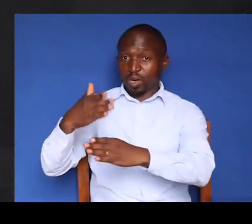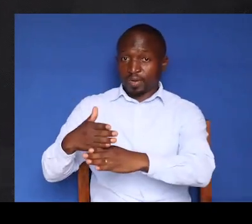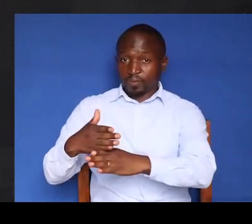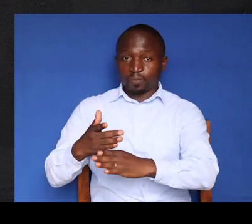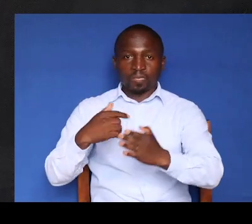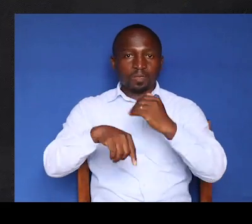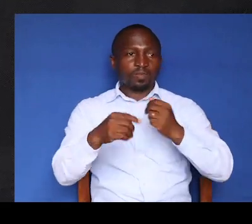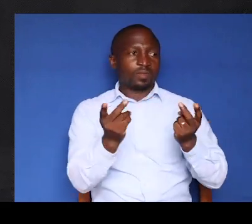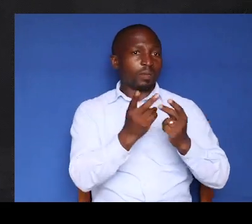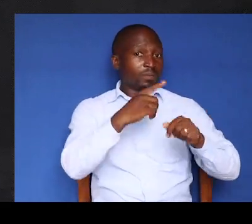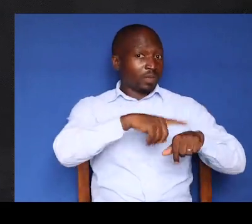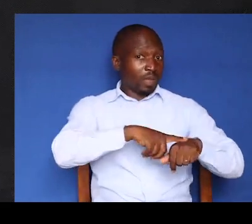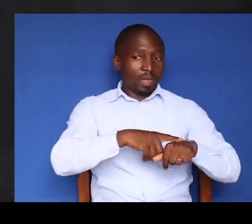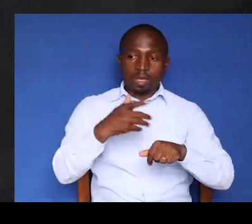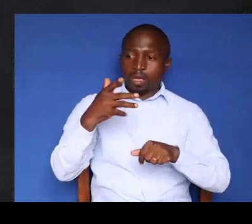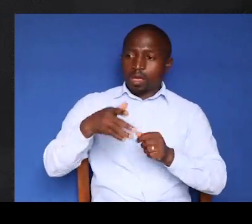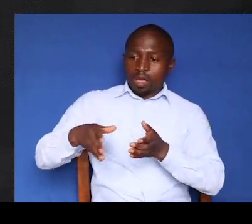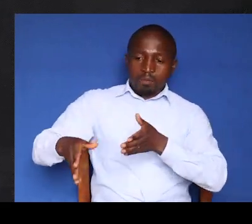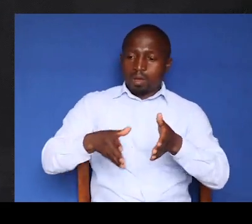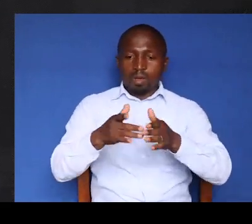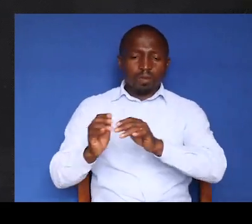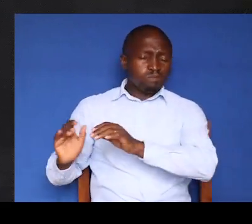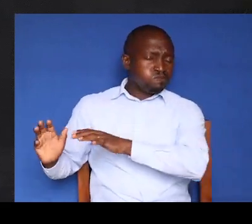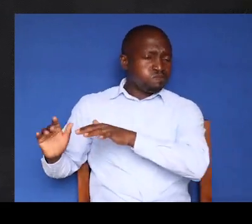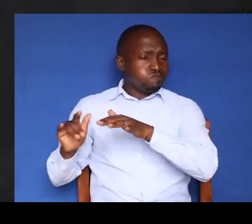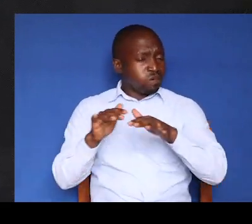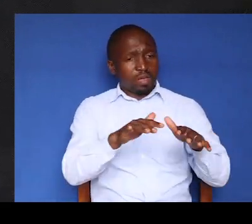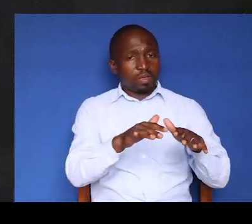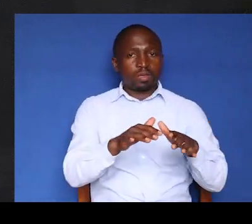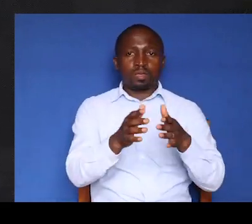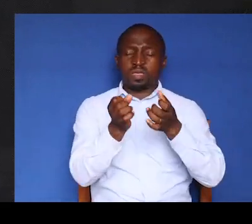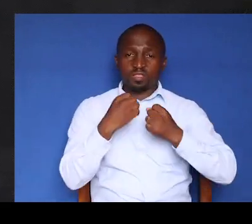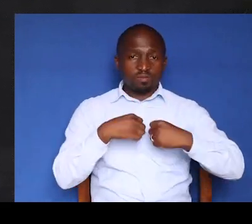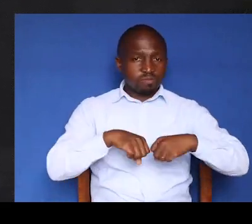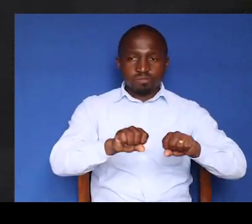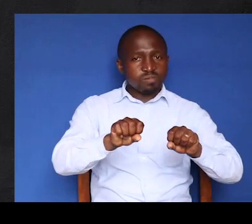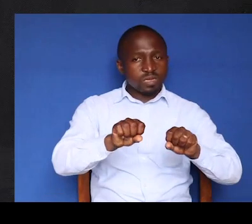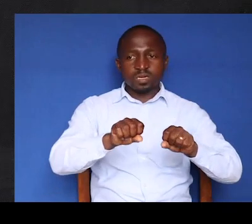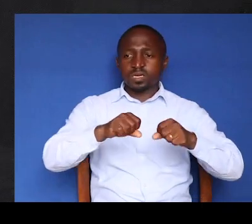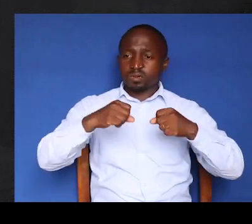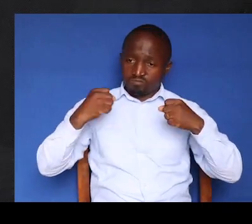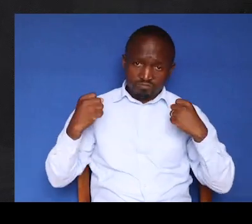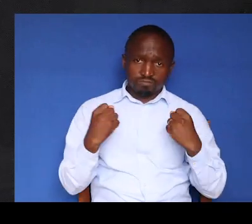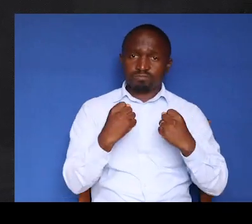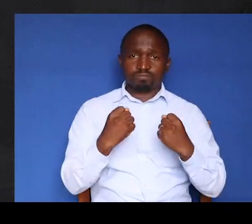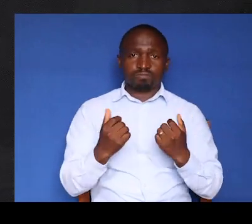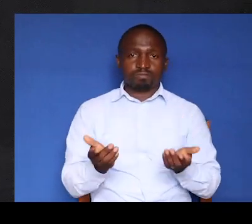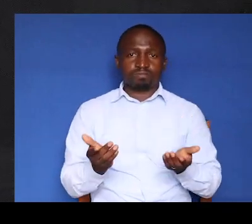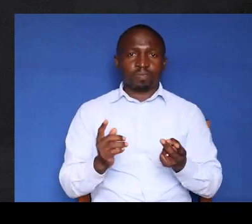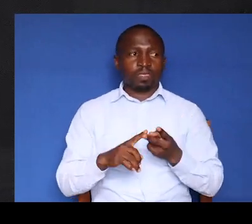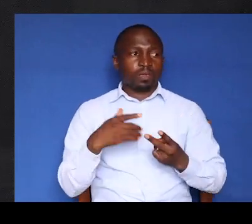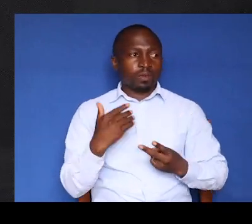time, river flood, of course, implementation here cannot be proper. So